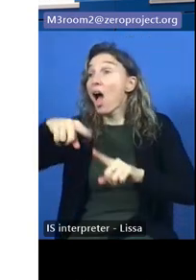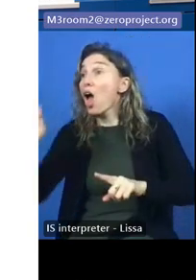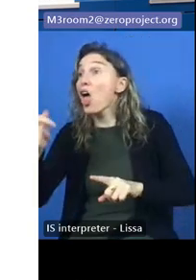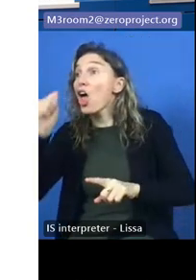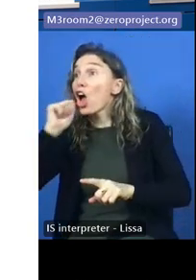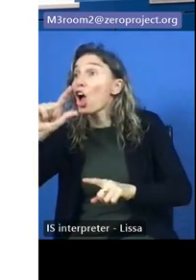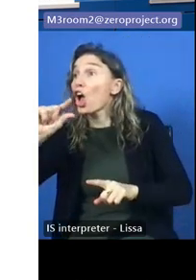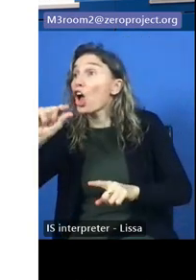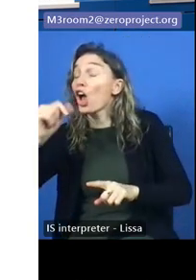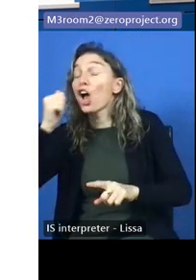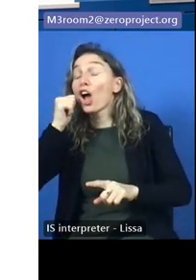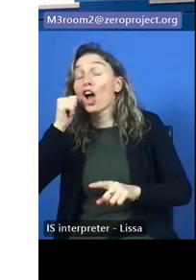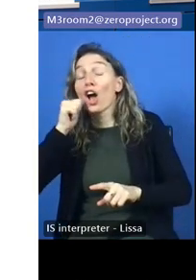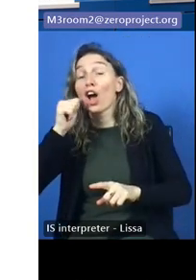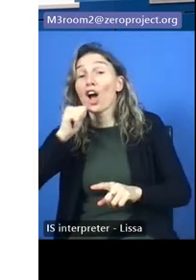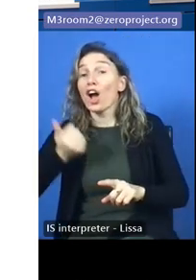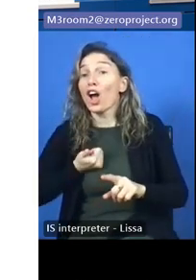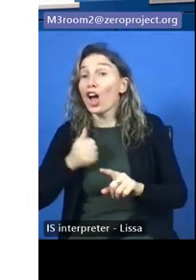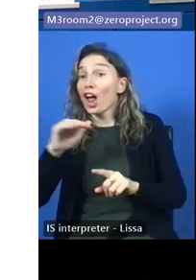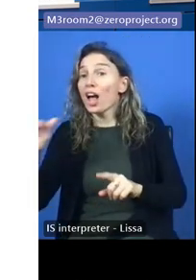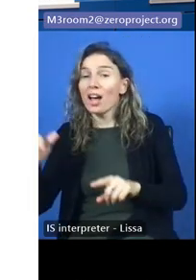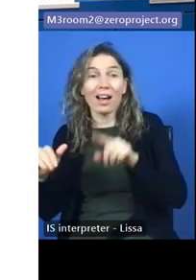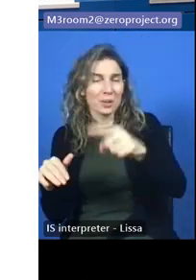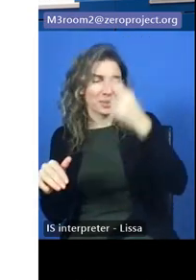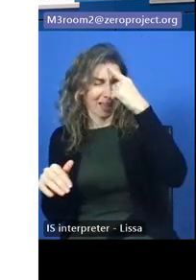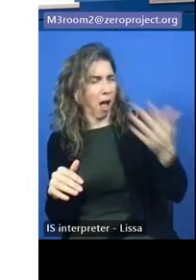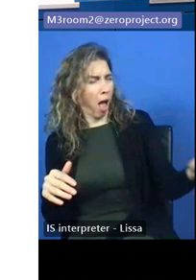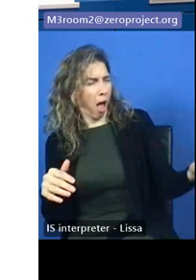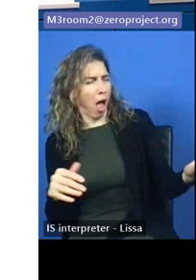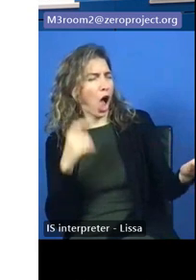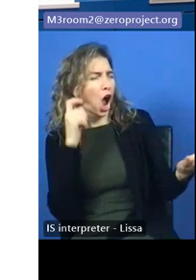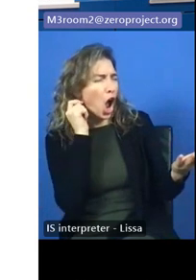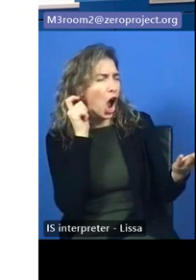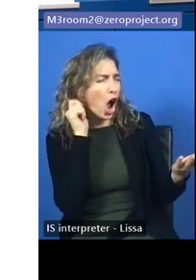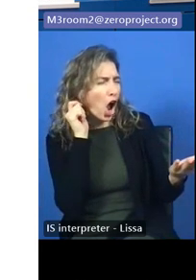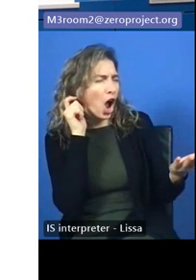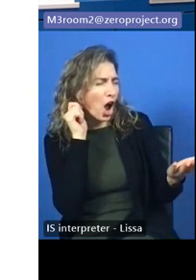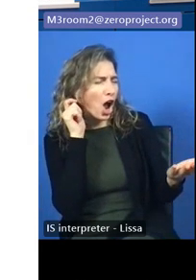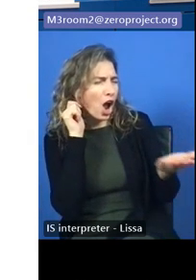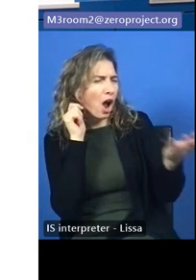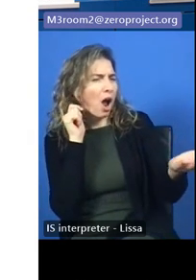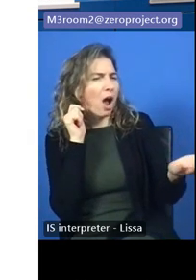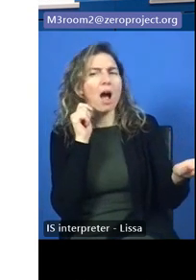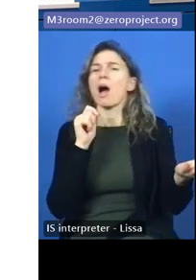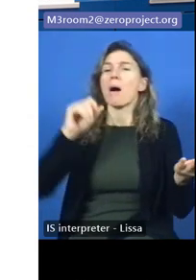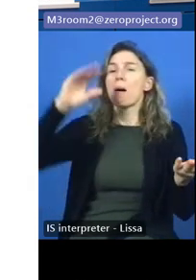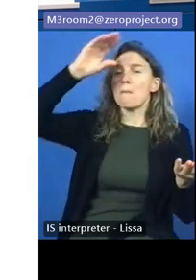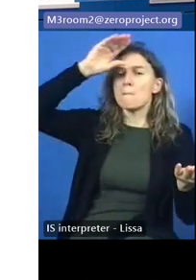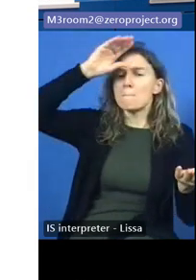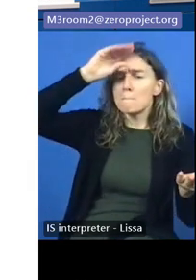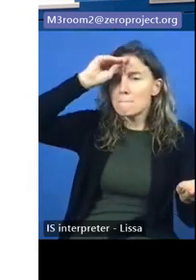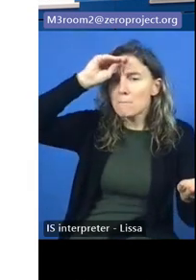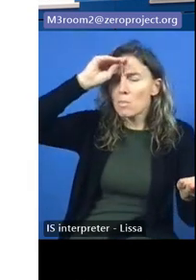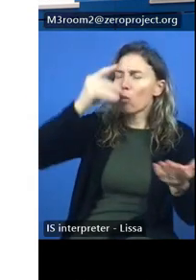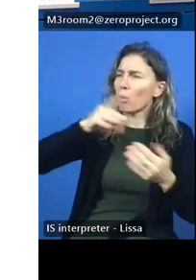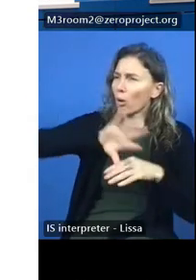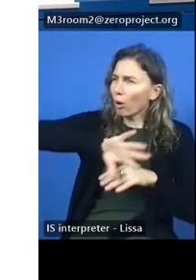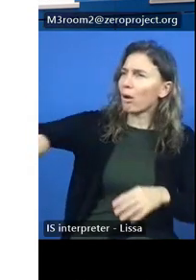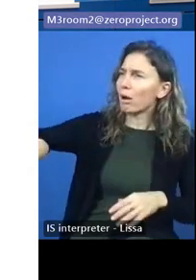It may seem that I'm ignoring men and boys with disabilities, but let's face it, women and girls are worse hit when it comes to